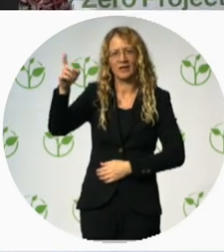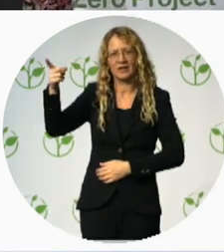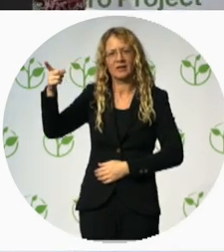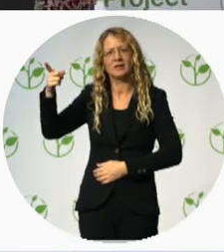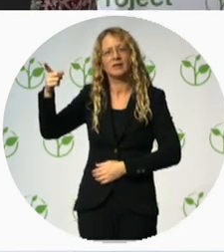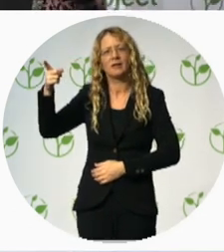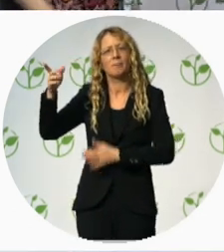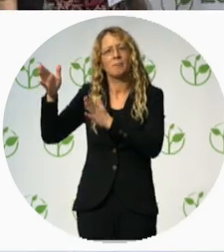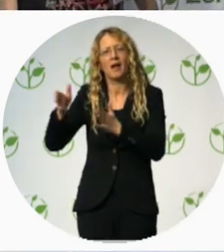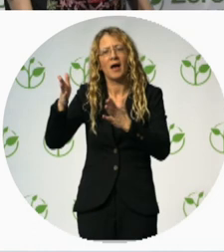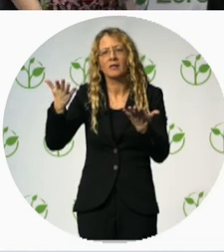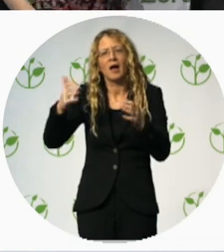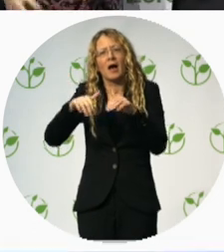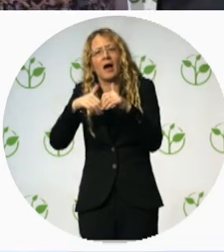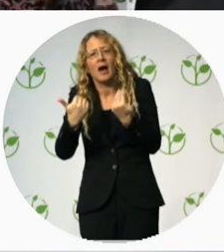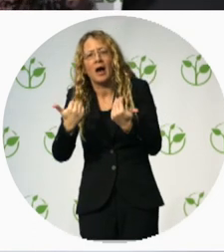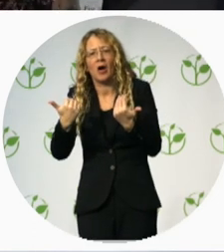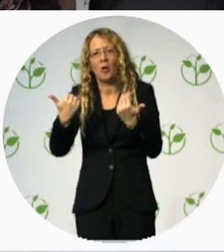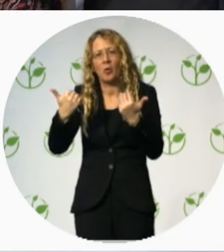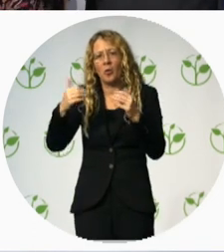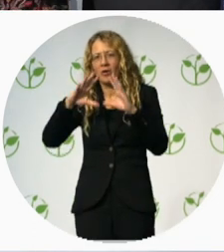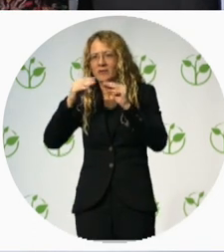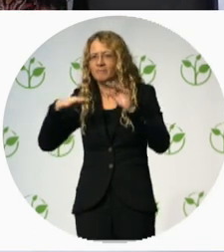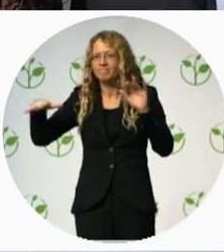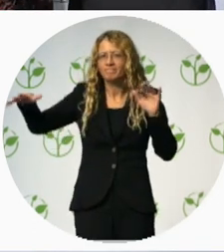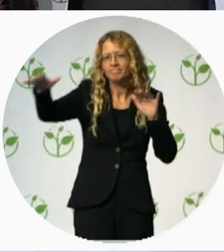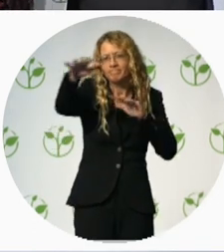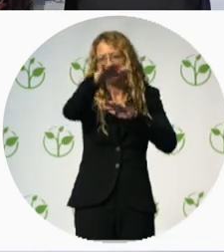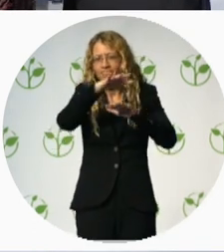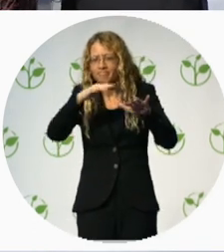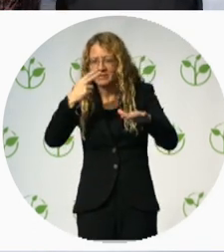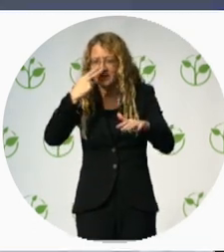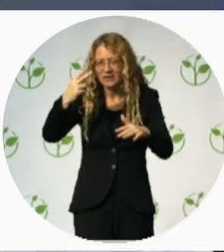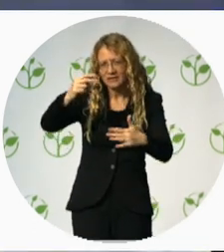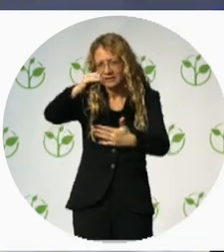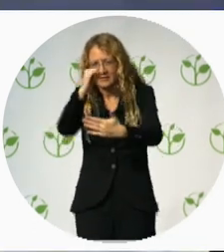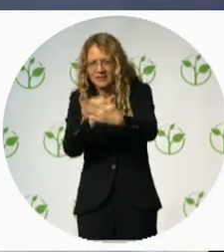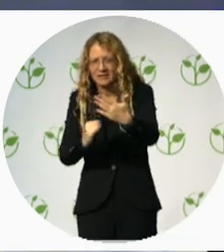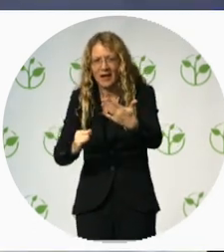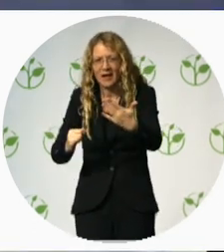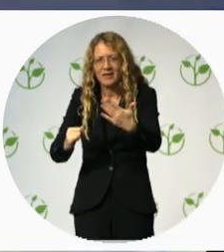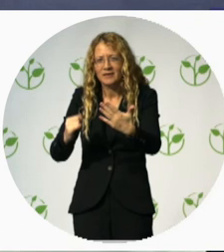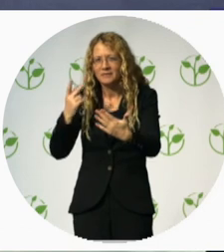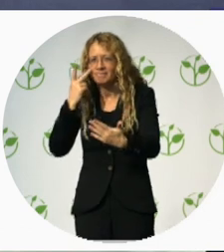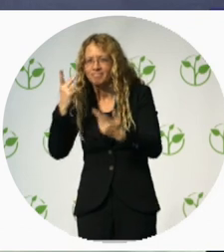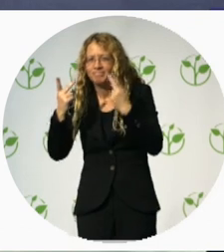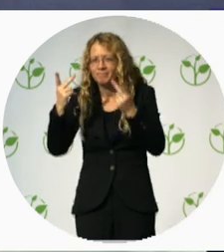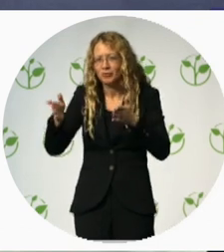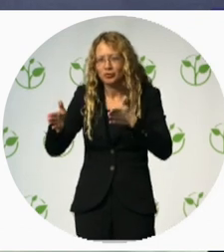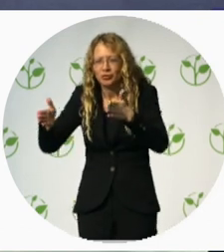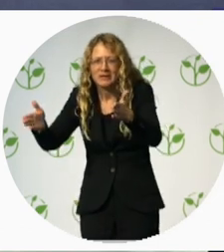promotes universal design. They have created a paper-based assessment form to review the level of ease by which persons